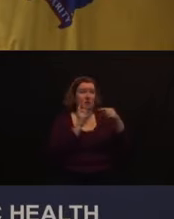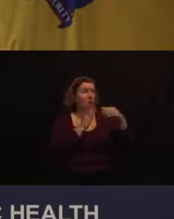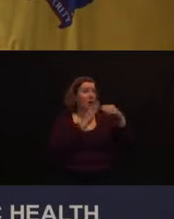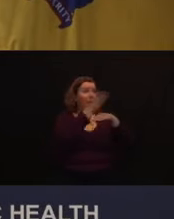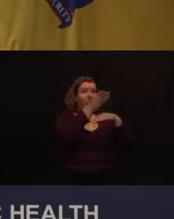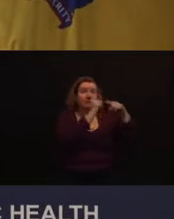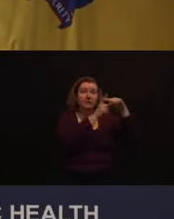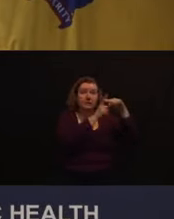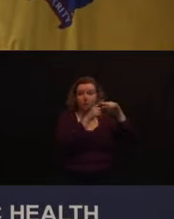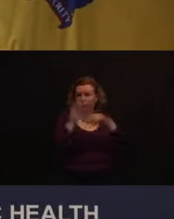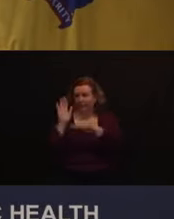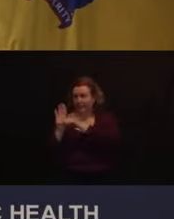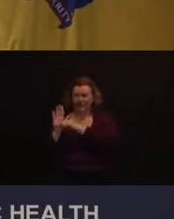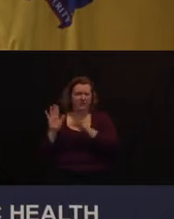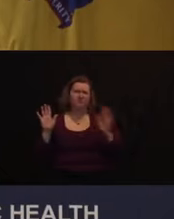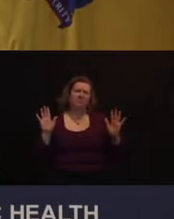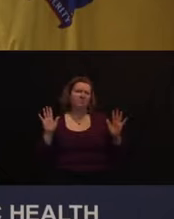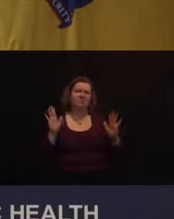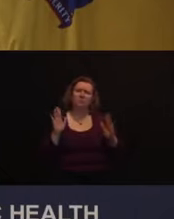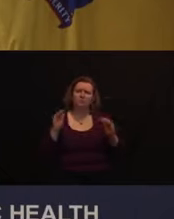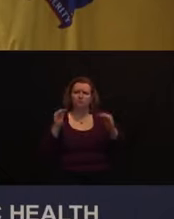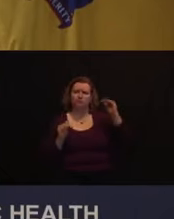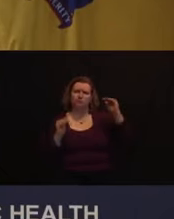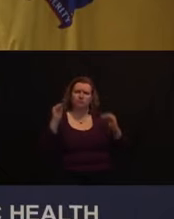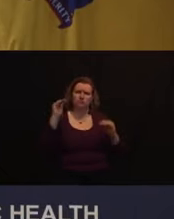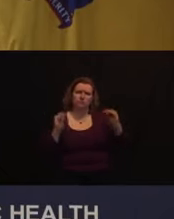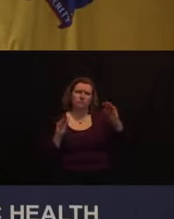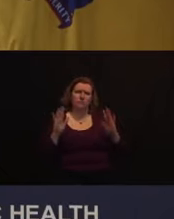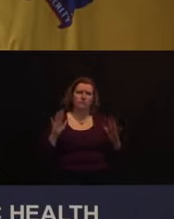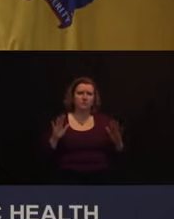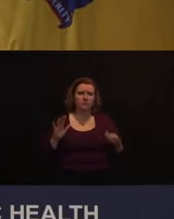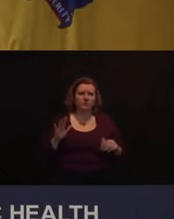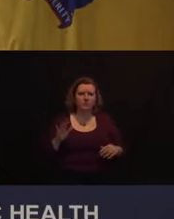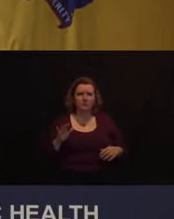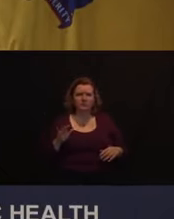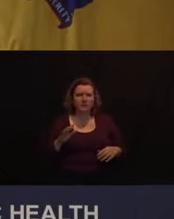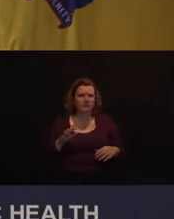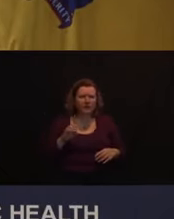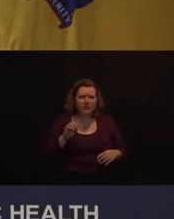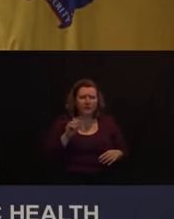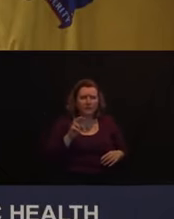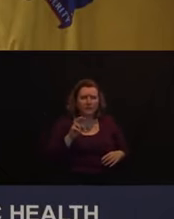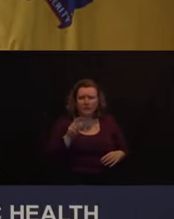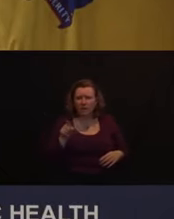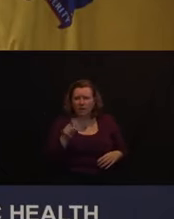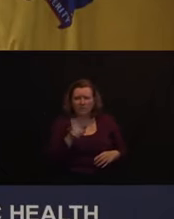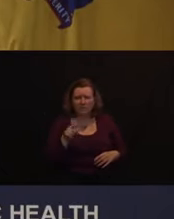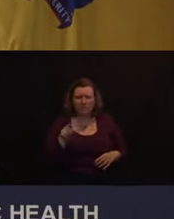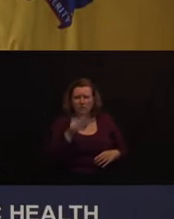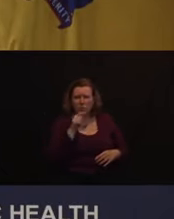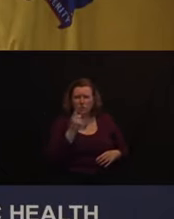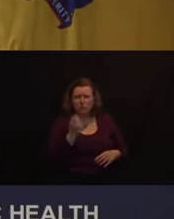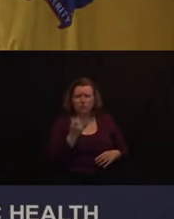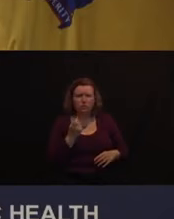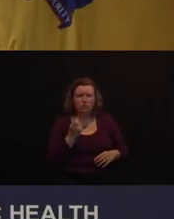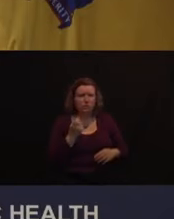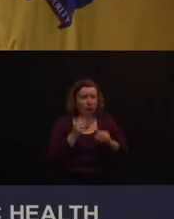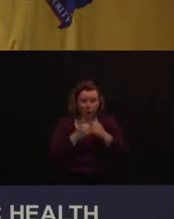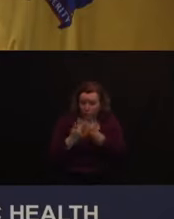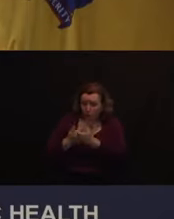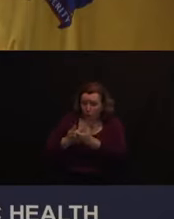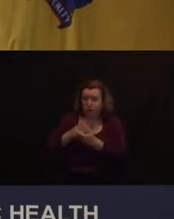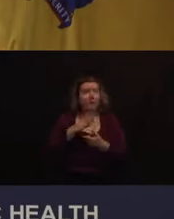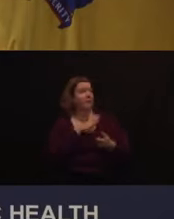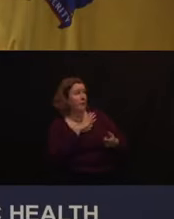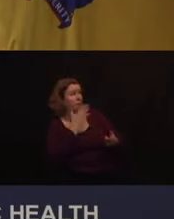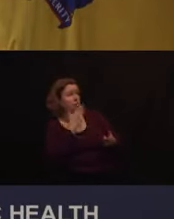sir, Kenny, I can't apologize. I didn't. No worries. Skip you. Dave, I apologize. I'll get back to you. Afternoon, How are Governor. you, sir? I'm well. Saw you on